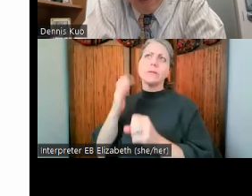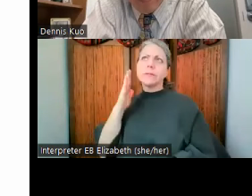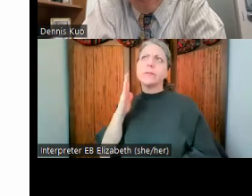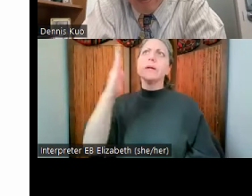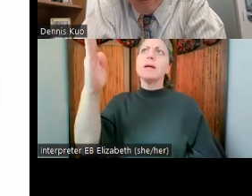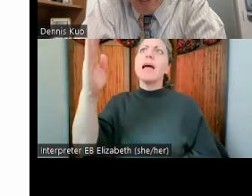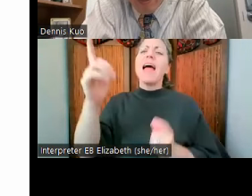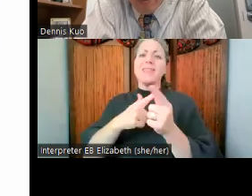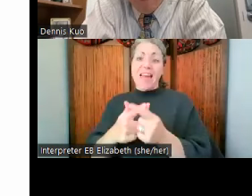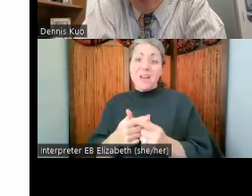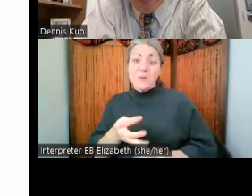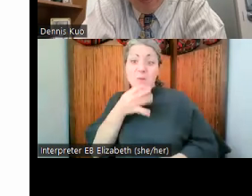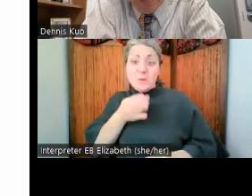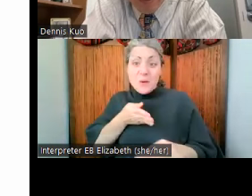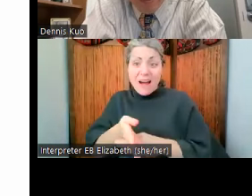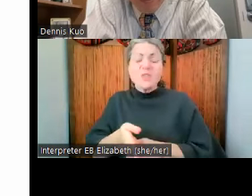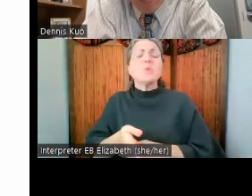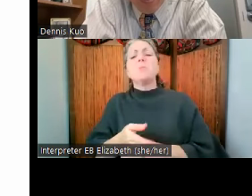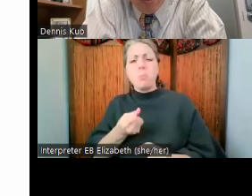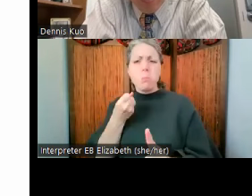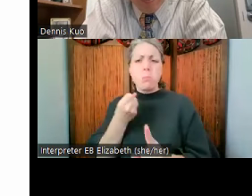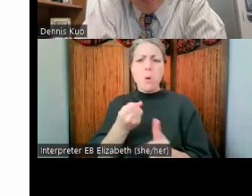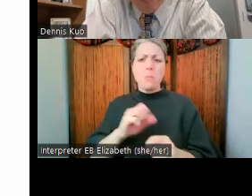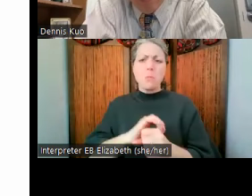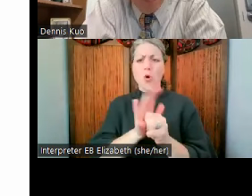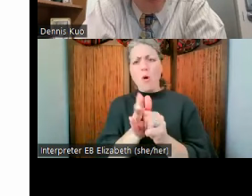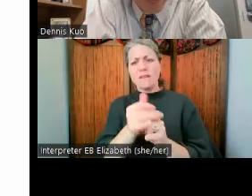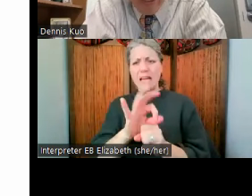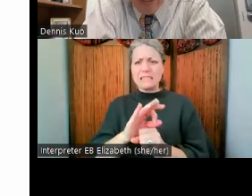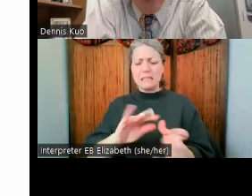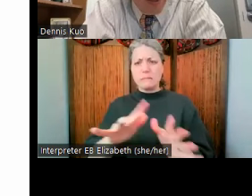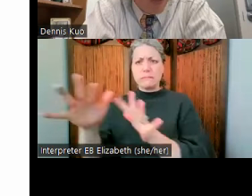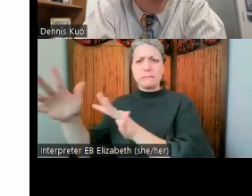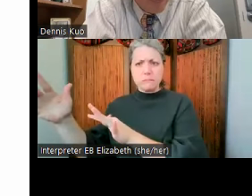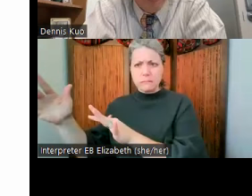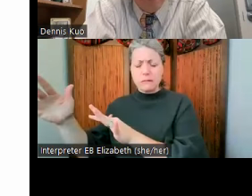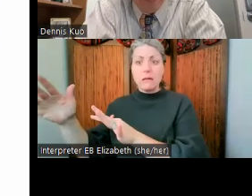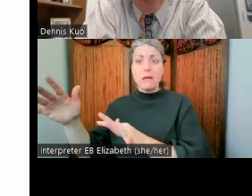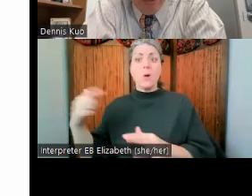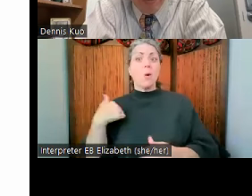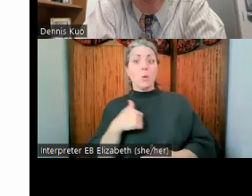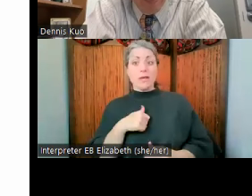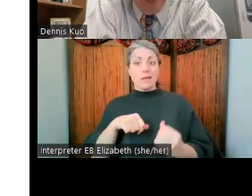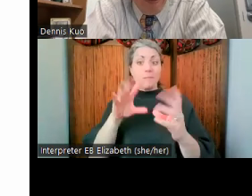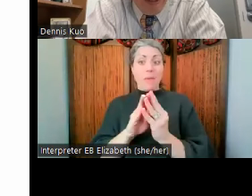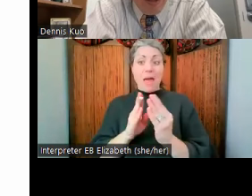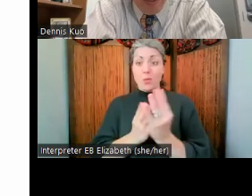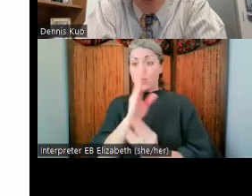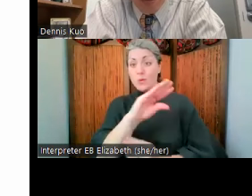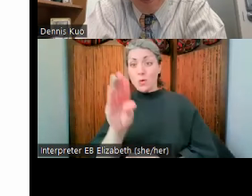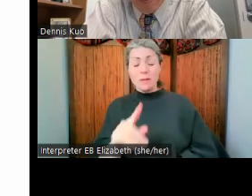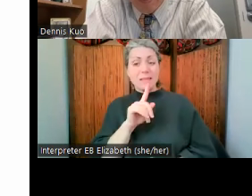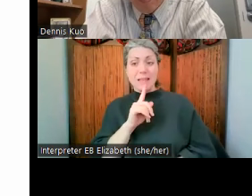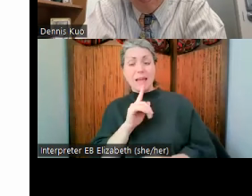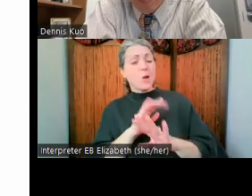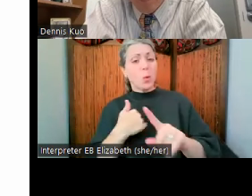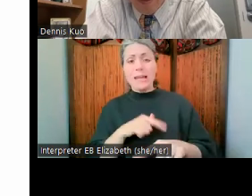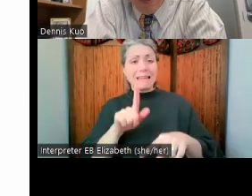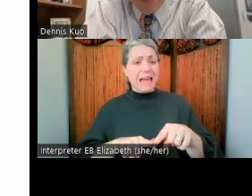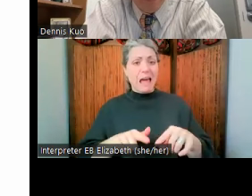pandemic hit. We looked at each other through Zoom and said, you know what, we just got to keep going because there's a time where we really are seeing disruption